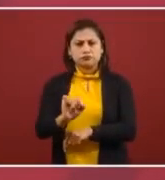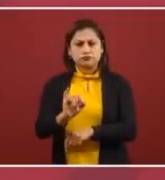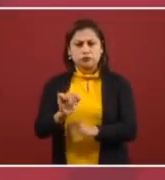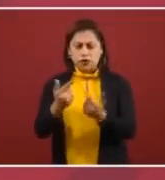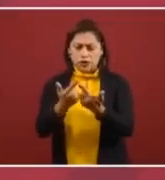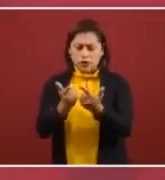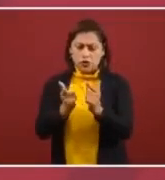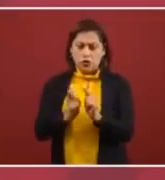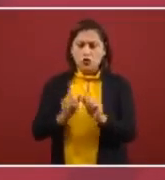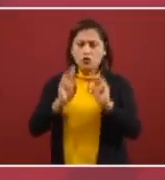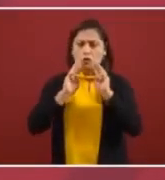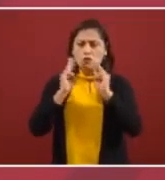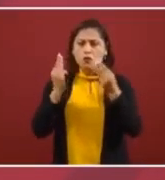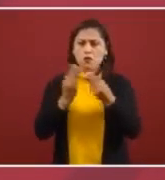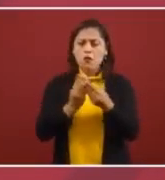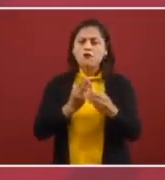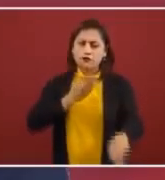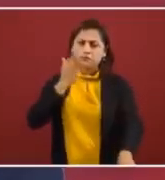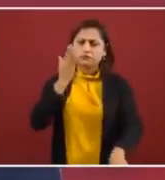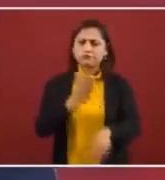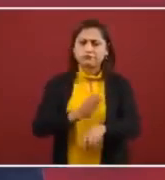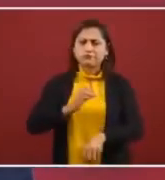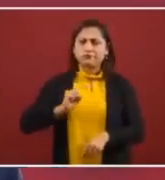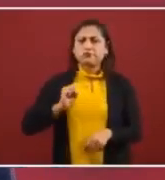we will